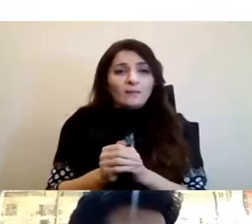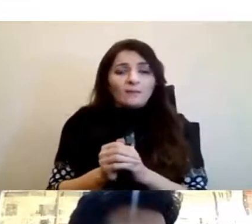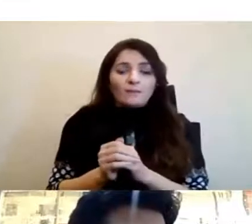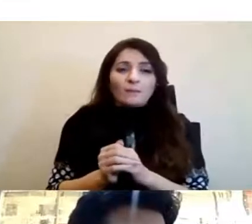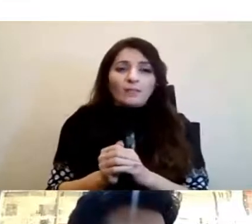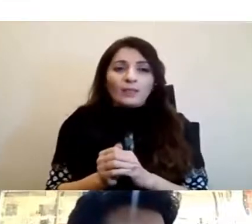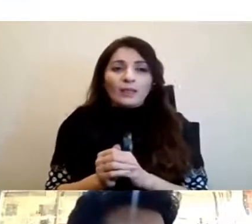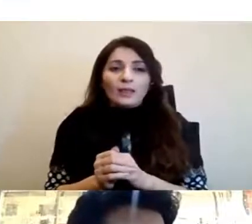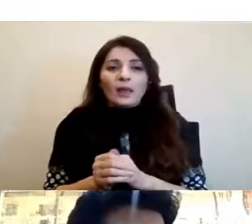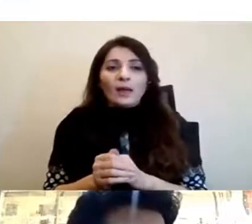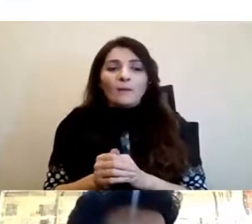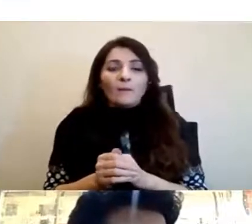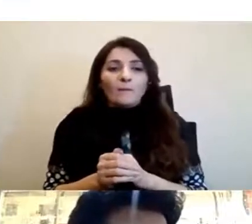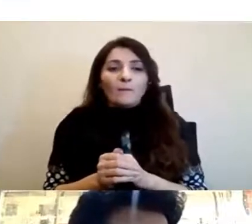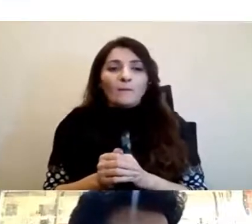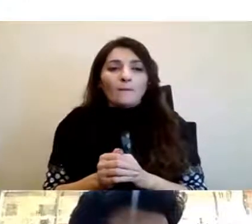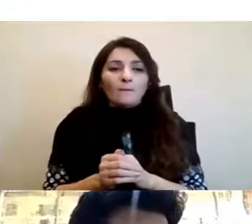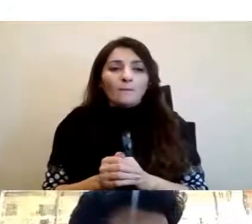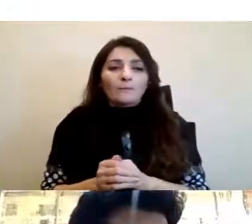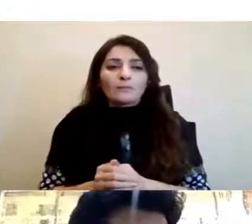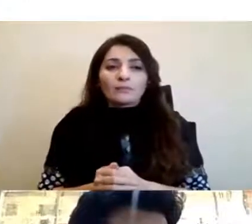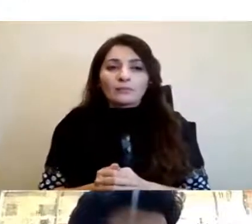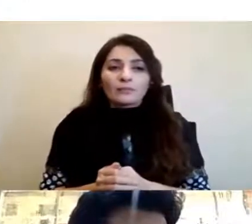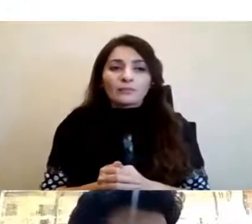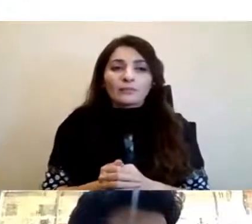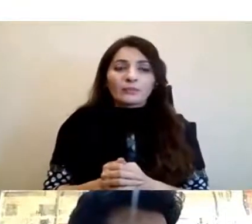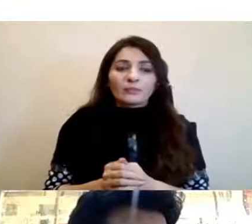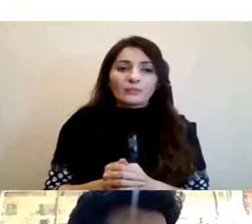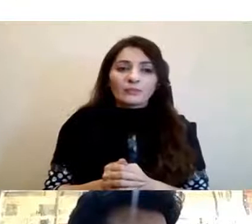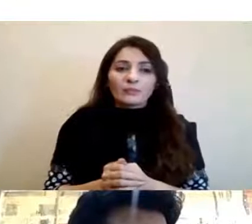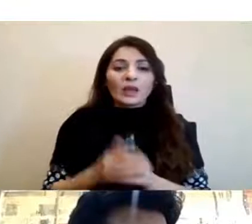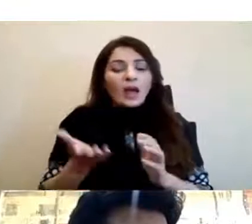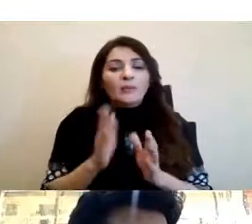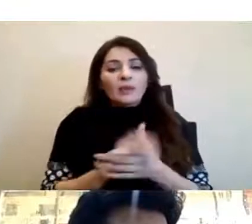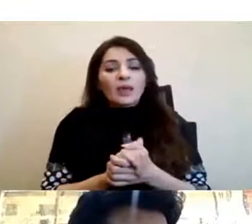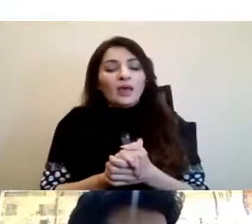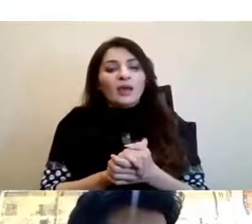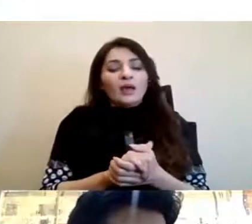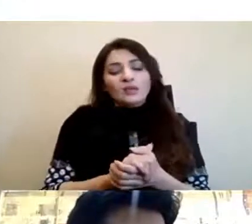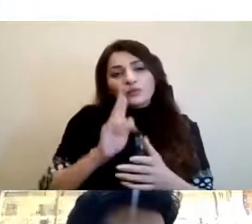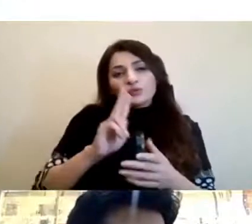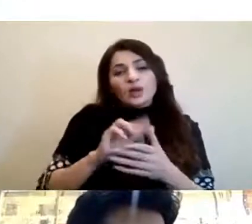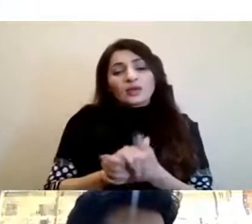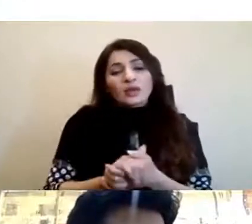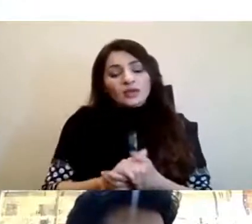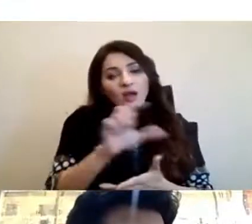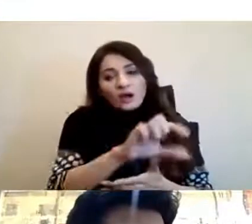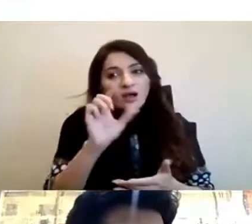want to switch gears a little bit and ask about what would you say are the main barriers for